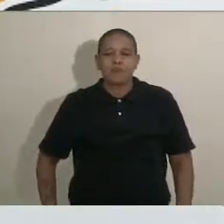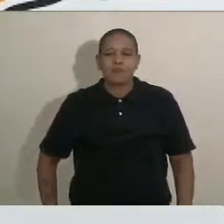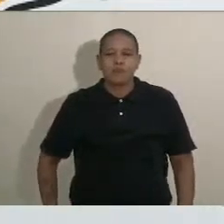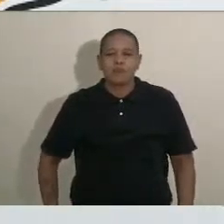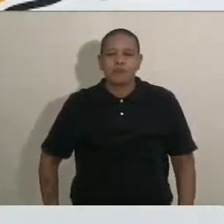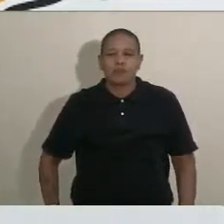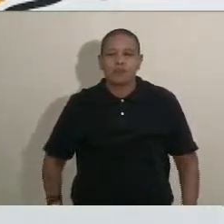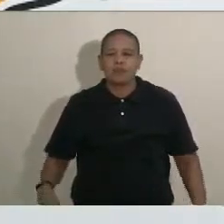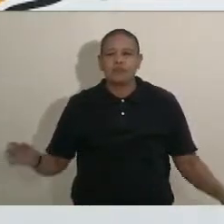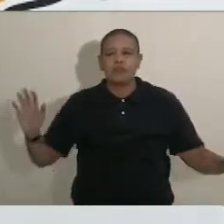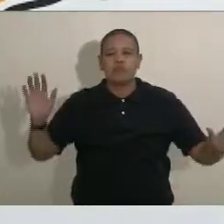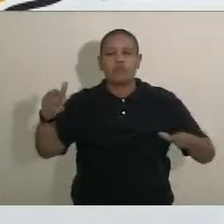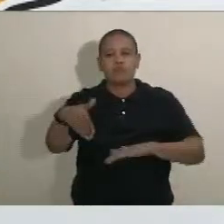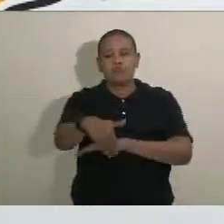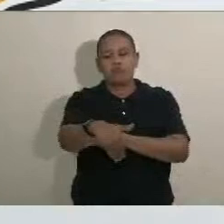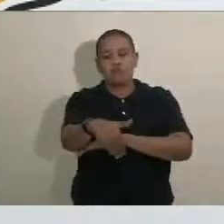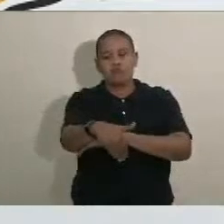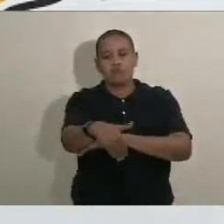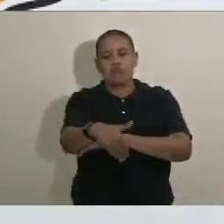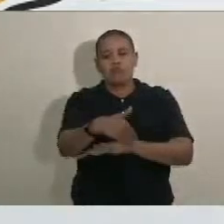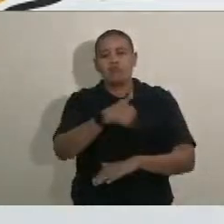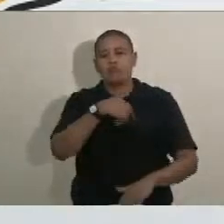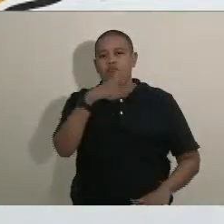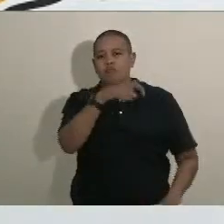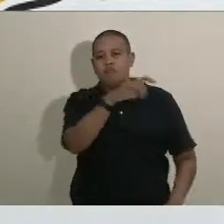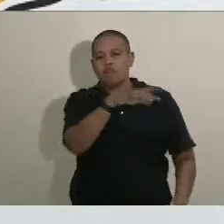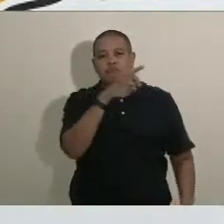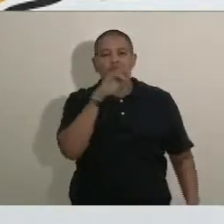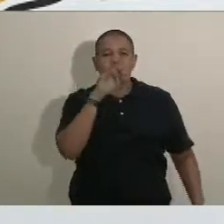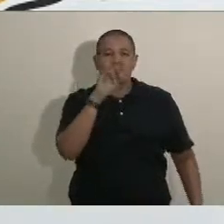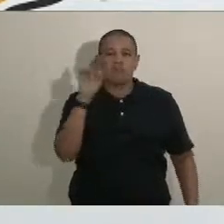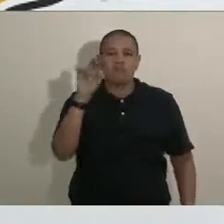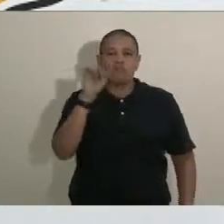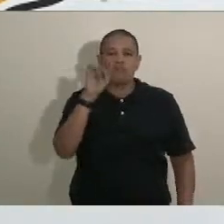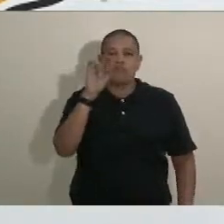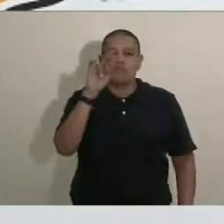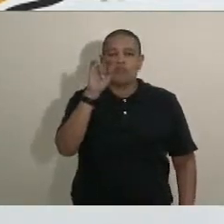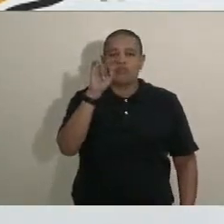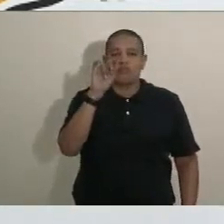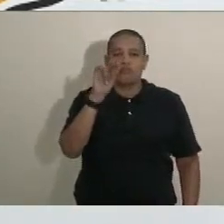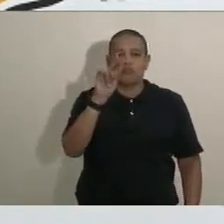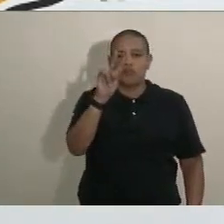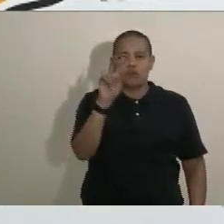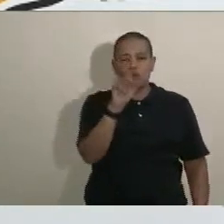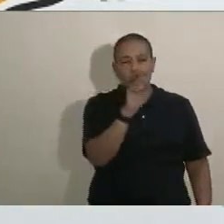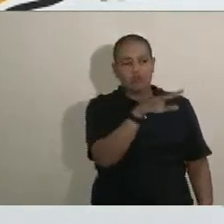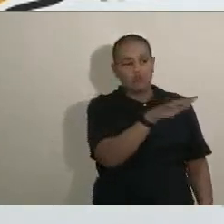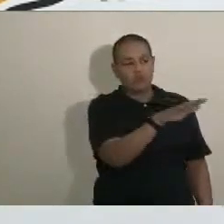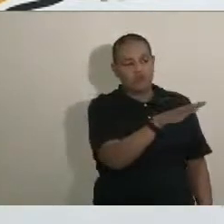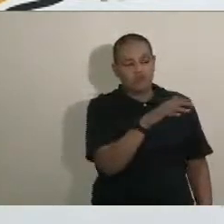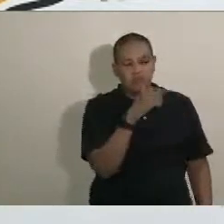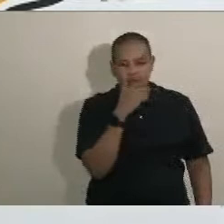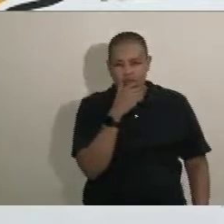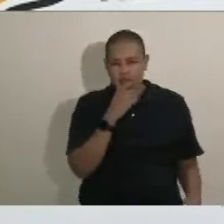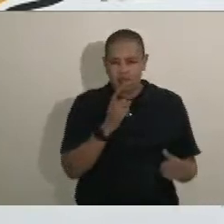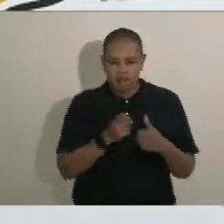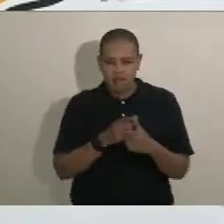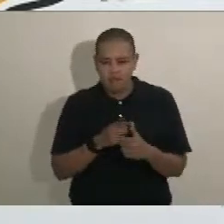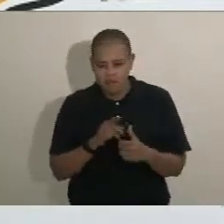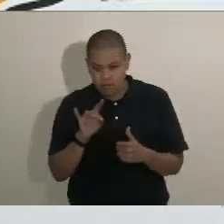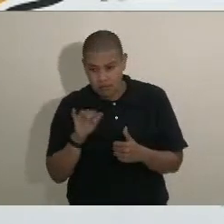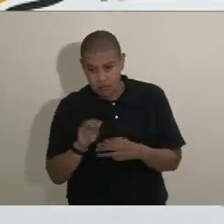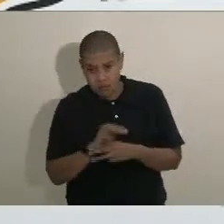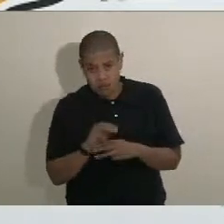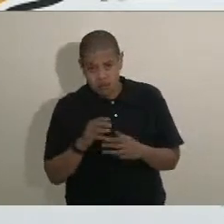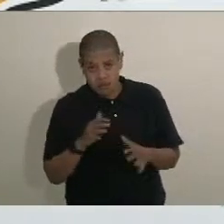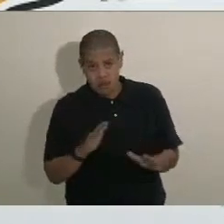Hello, good night, everyone. My question is for Dr. Tufton. 2 questions, actually. So firstly, did the